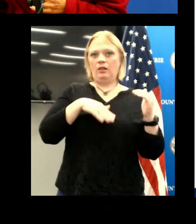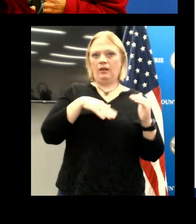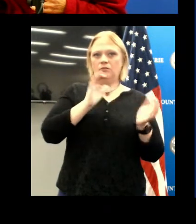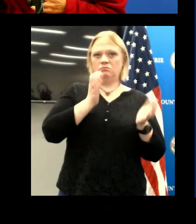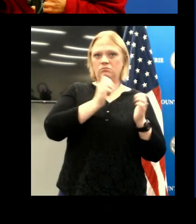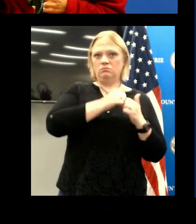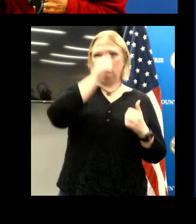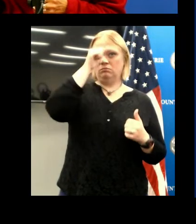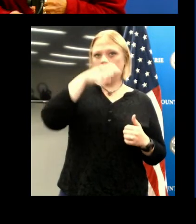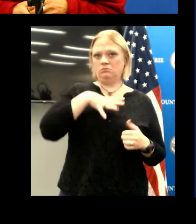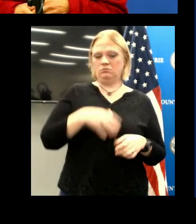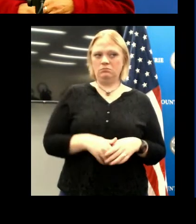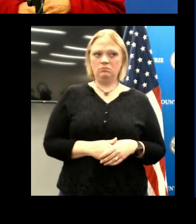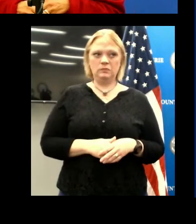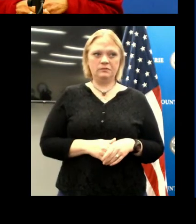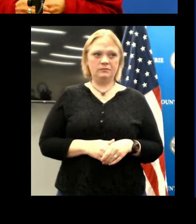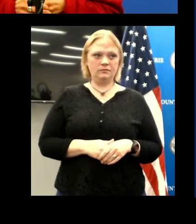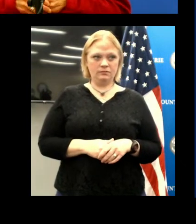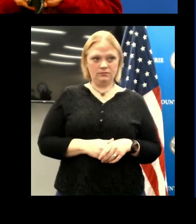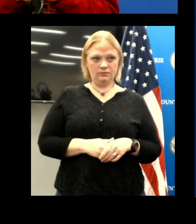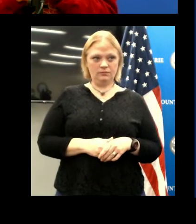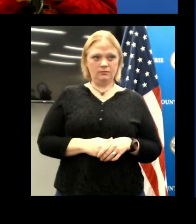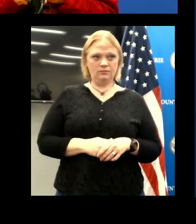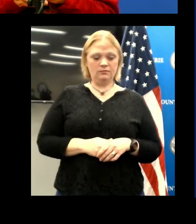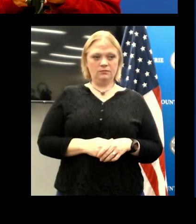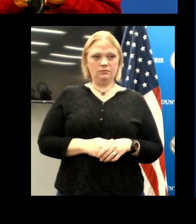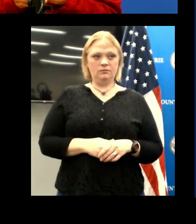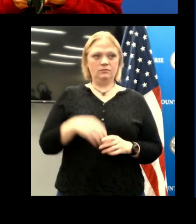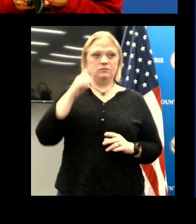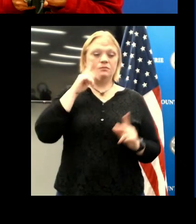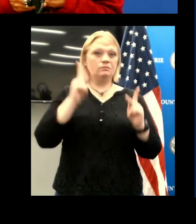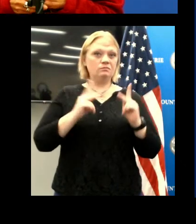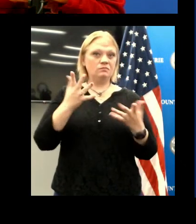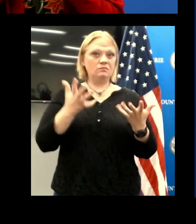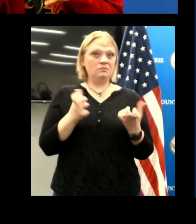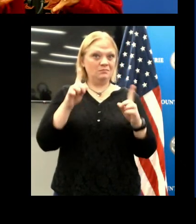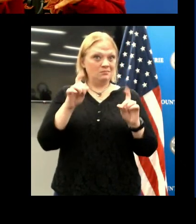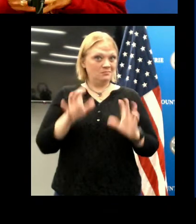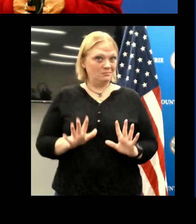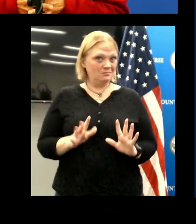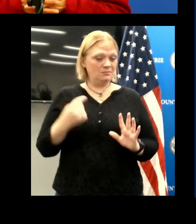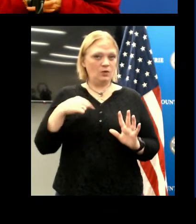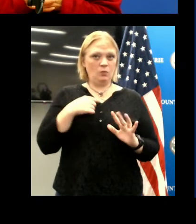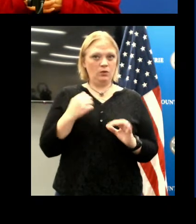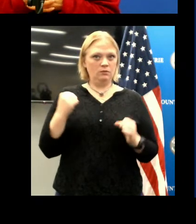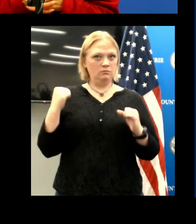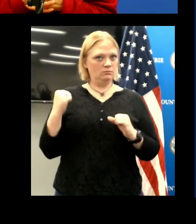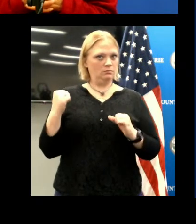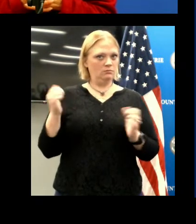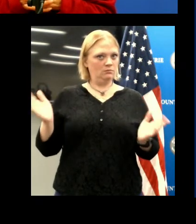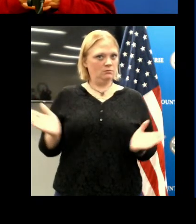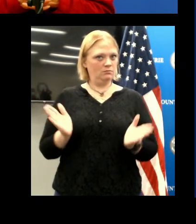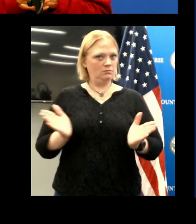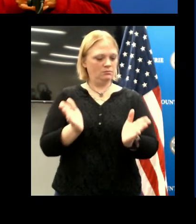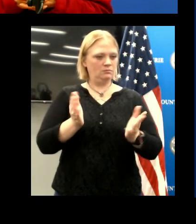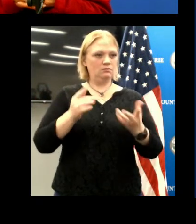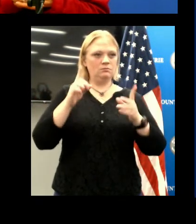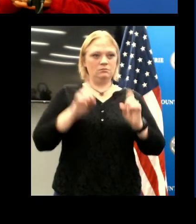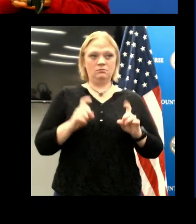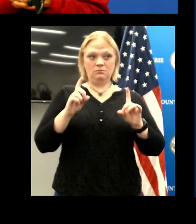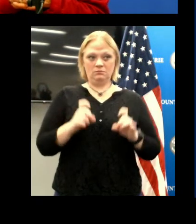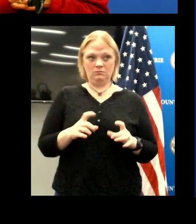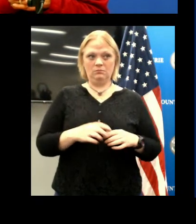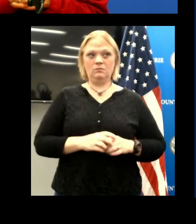to males. So for people that want to get tested, and we strongly encourage testing, you can